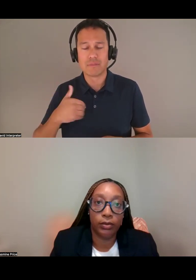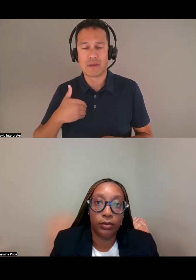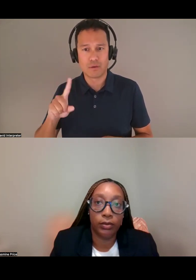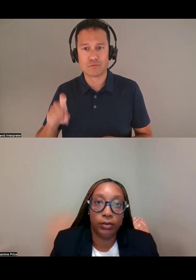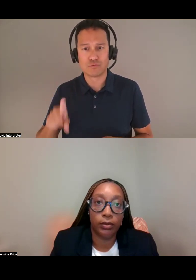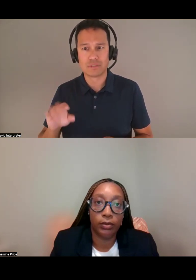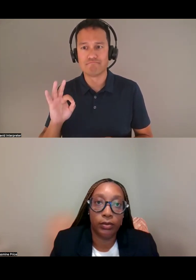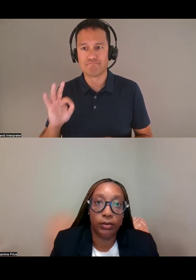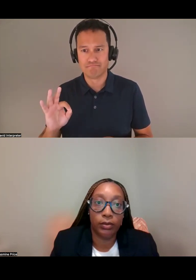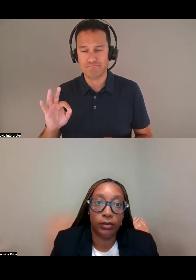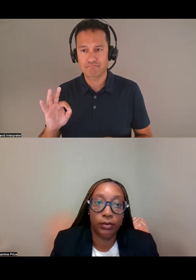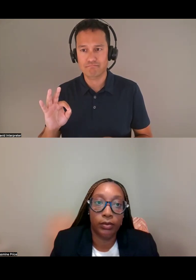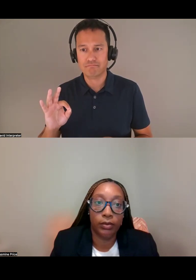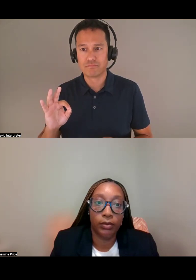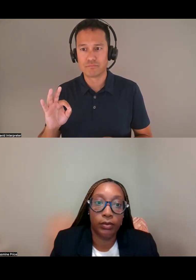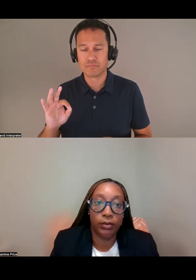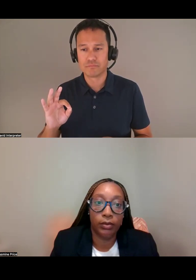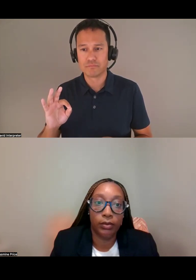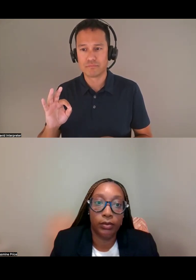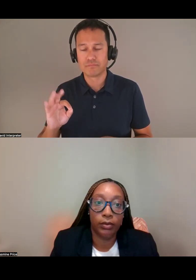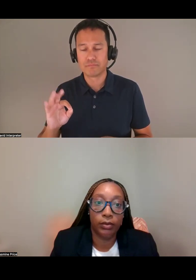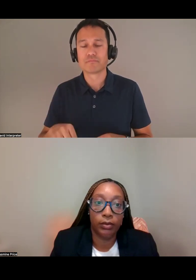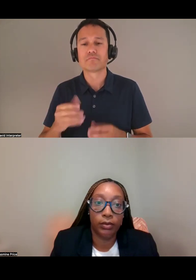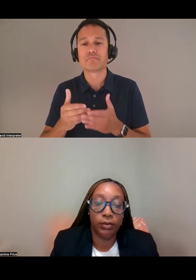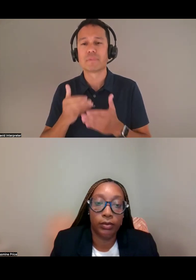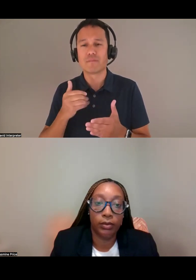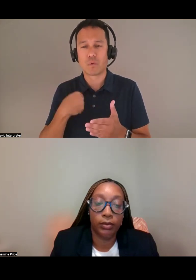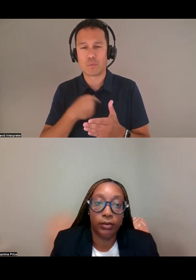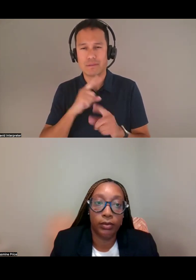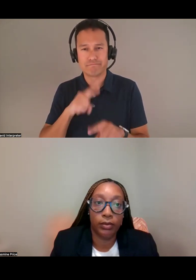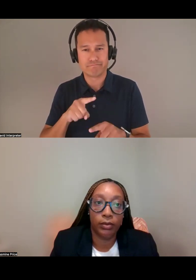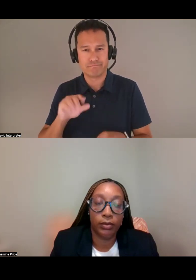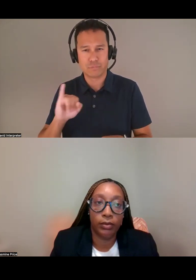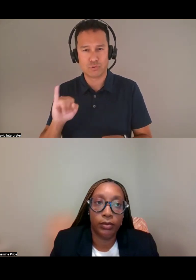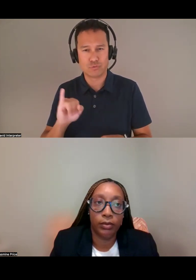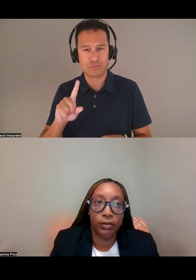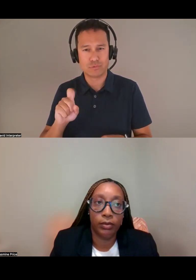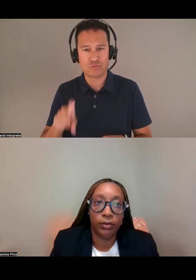Perfect. Perfect. Okay, so just before we get into the insurance question,